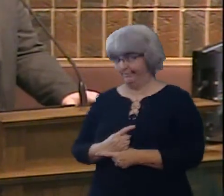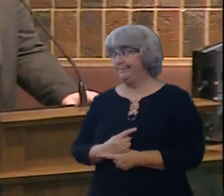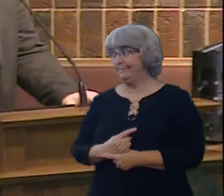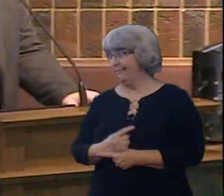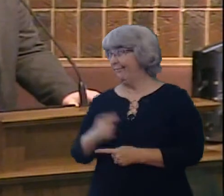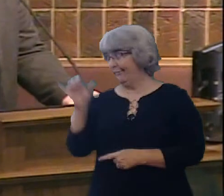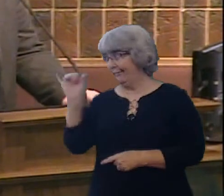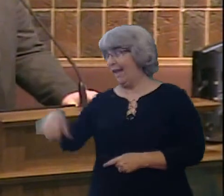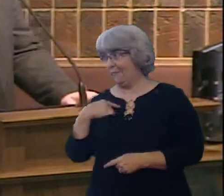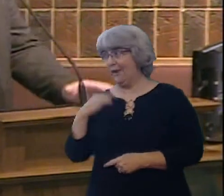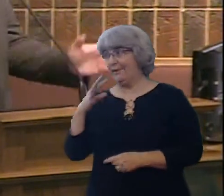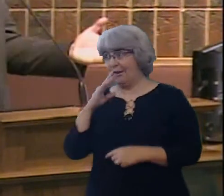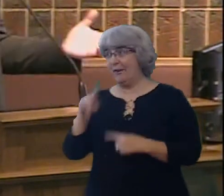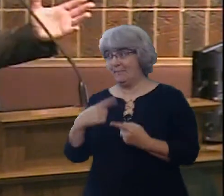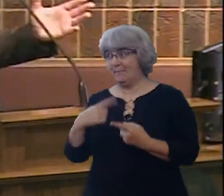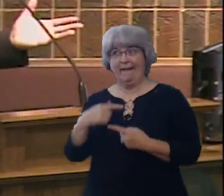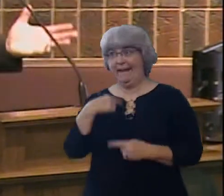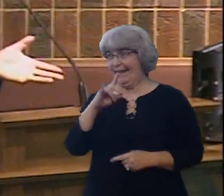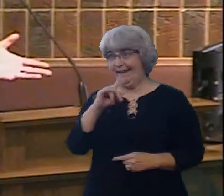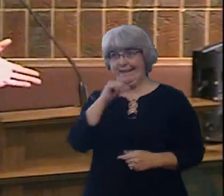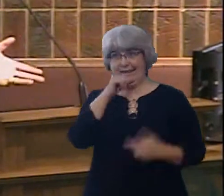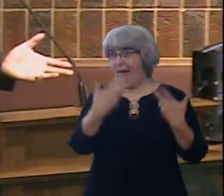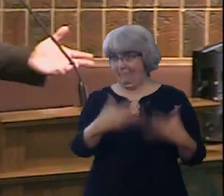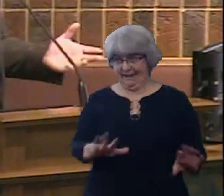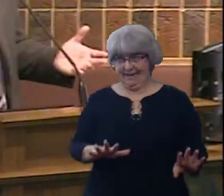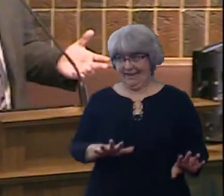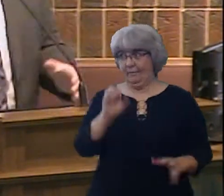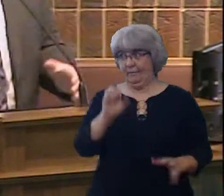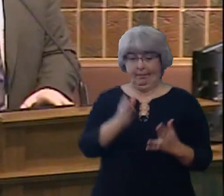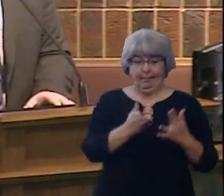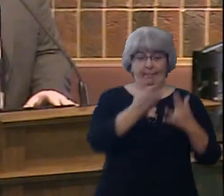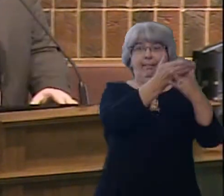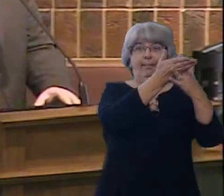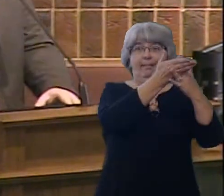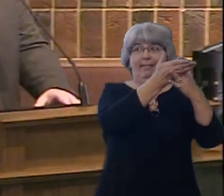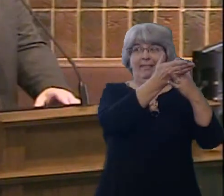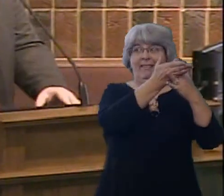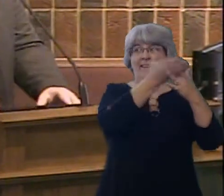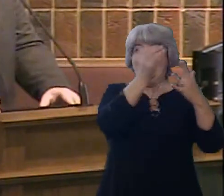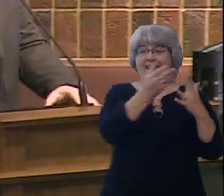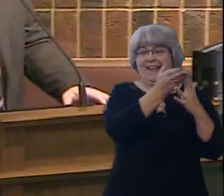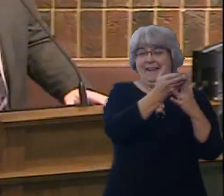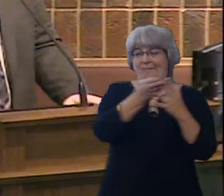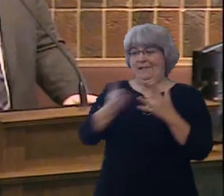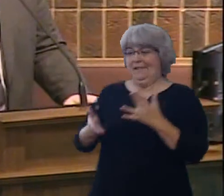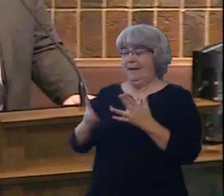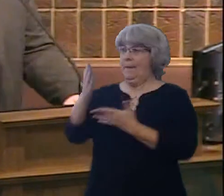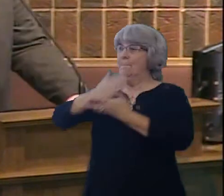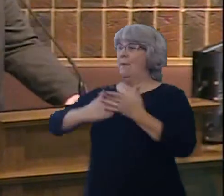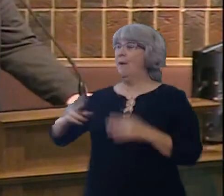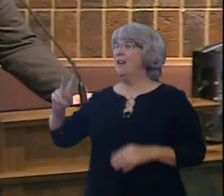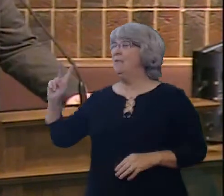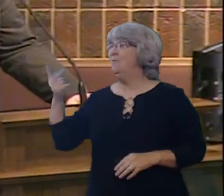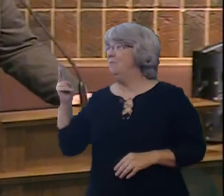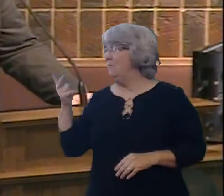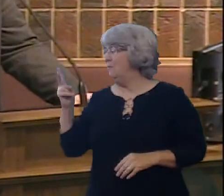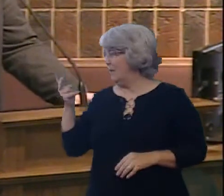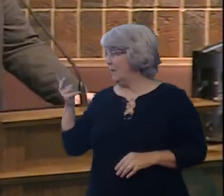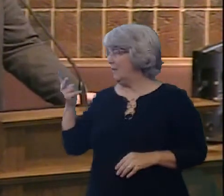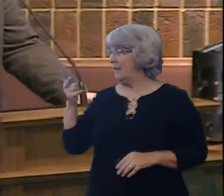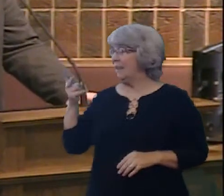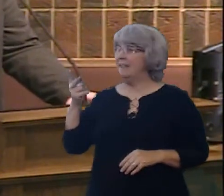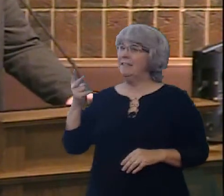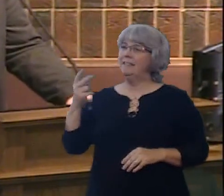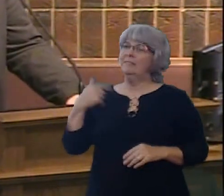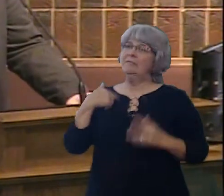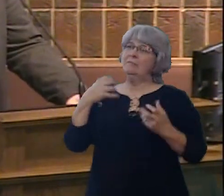That's what I was talking about. So this is kind of a part two. It's a little bit different, but it's kind of a part two because I want us to look at